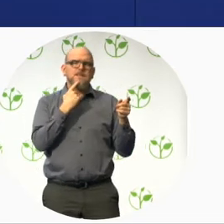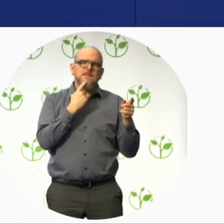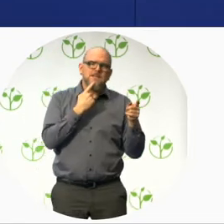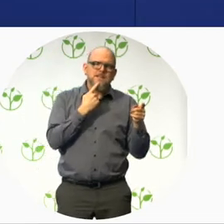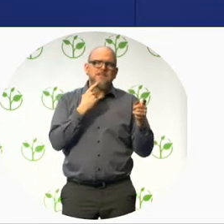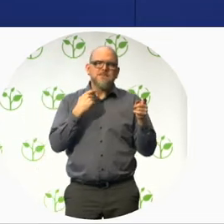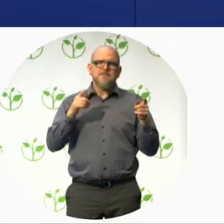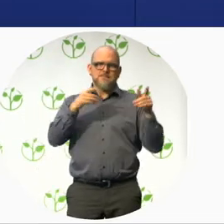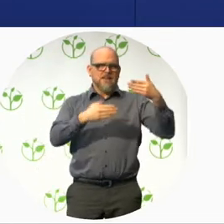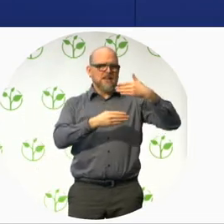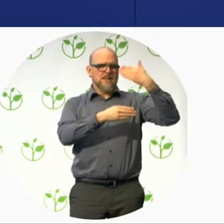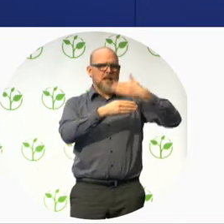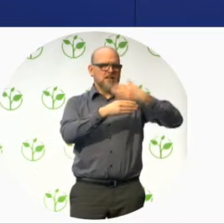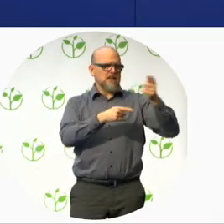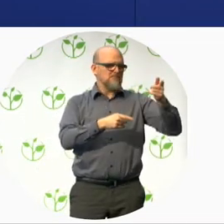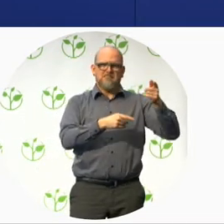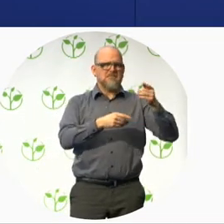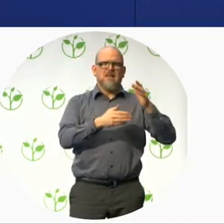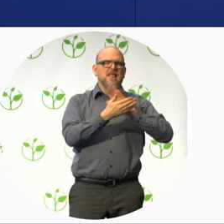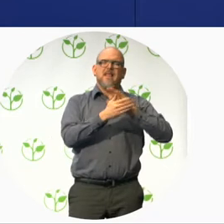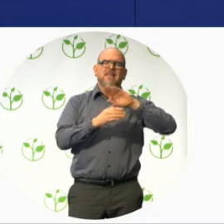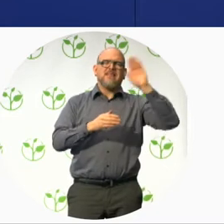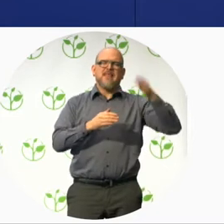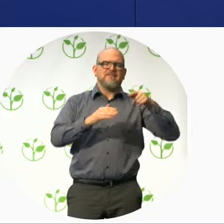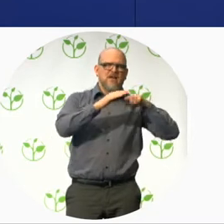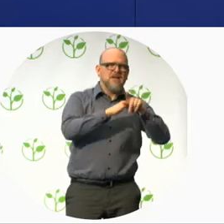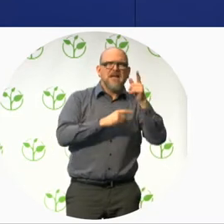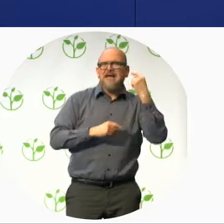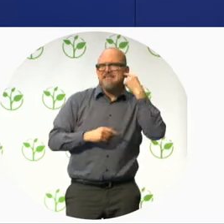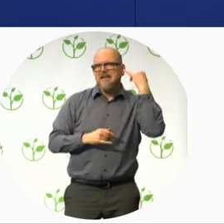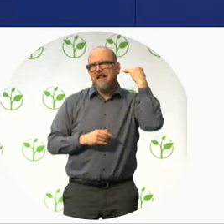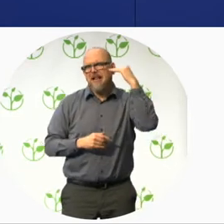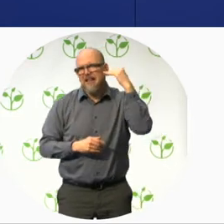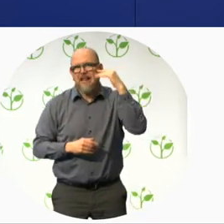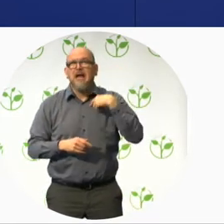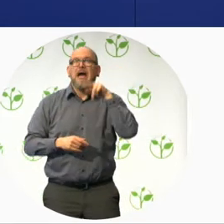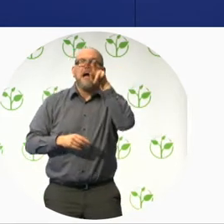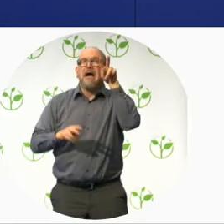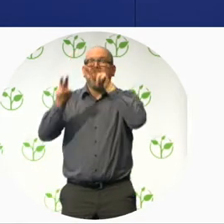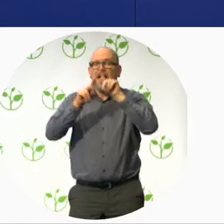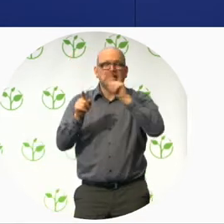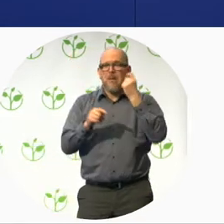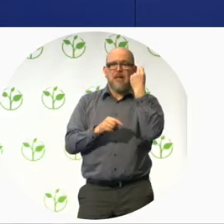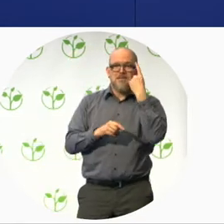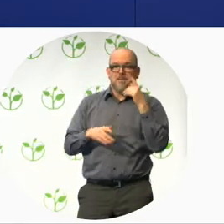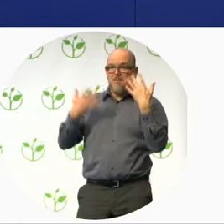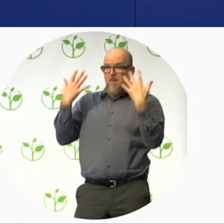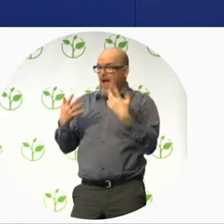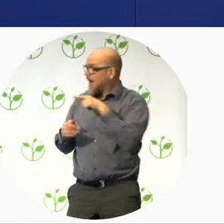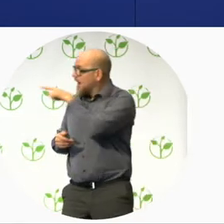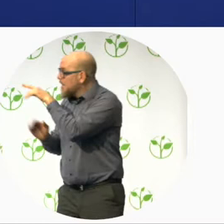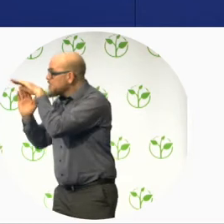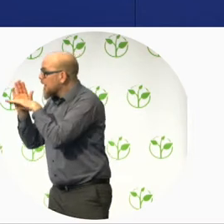this app. The other thing is I'm working with a boy who has deaf parents, but